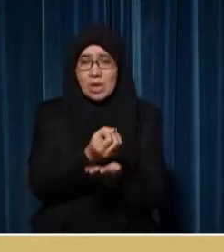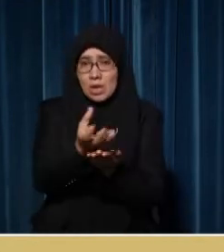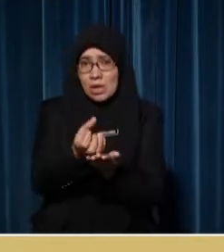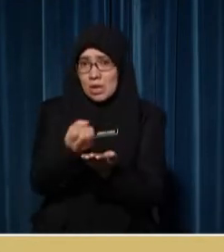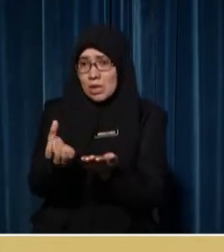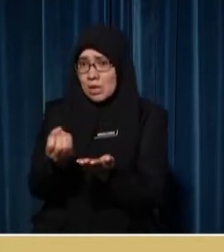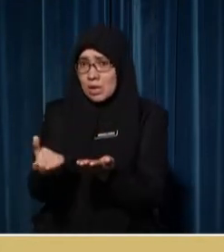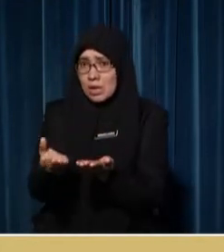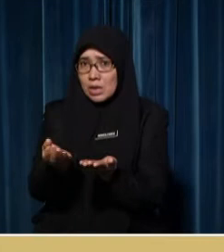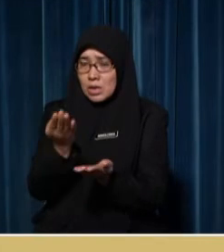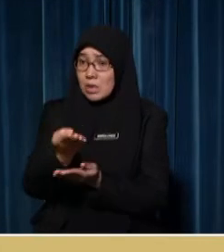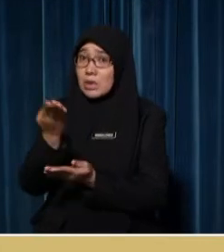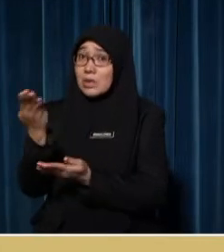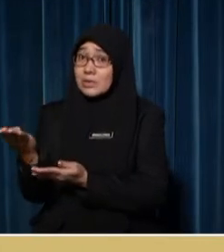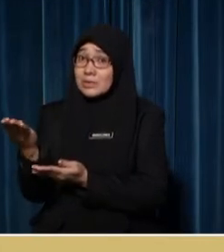birthday.